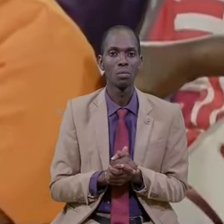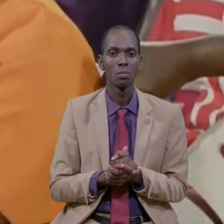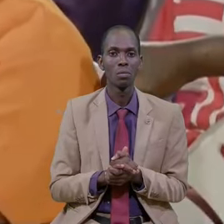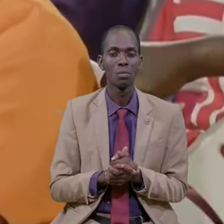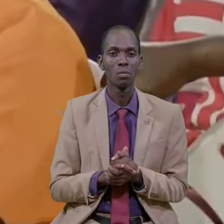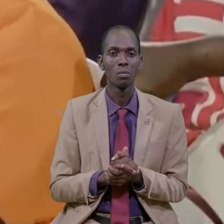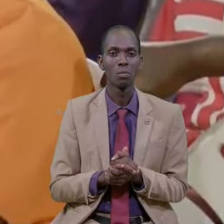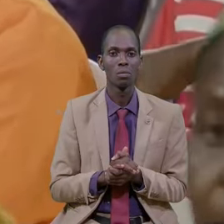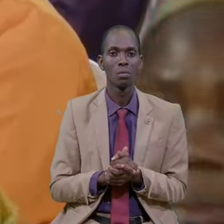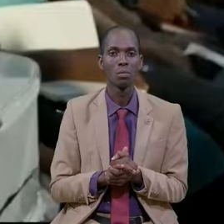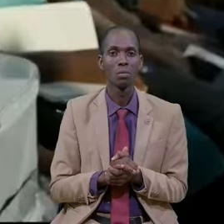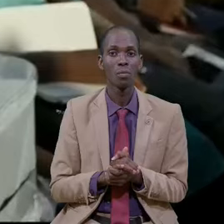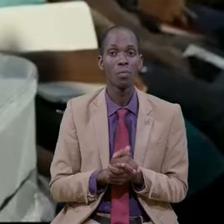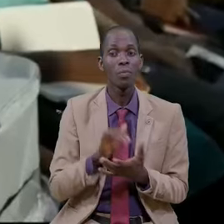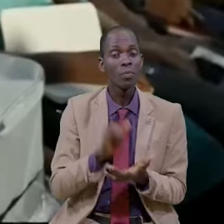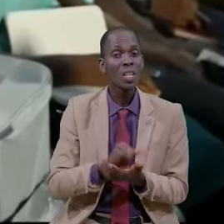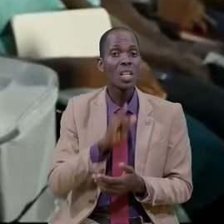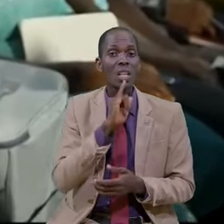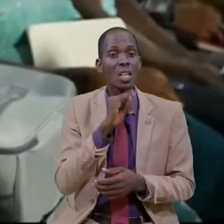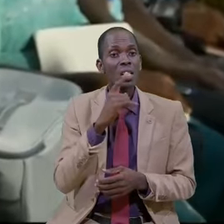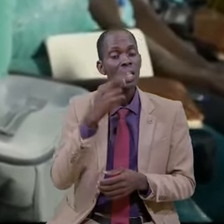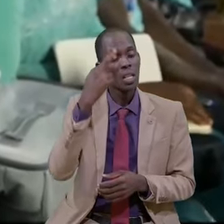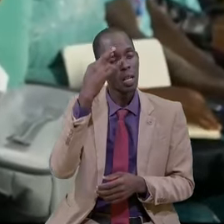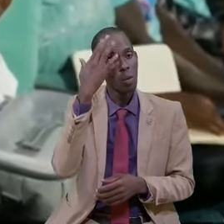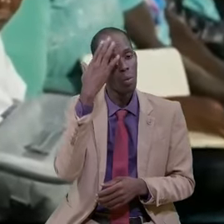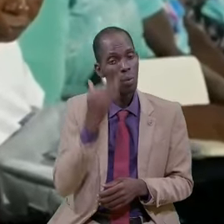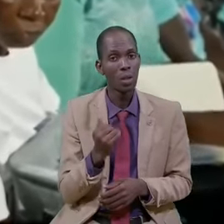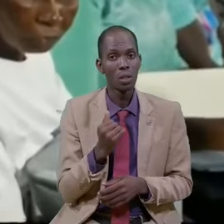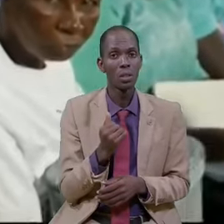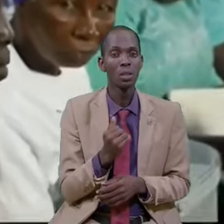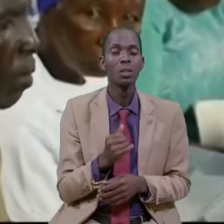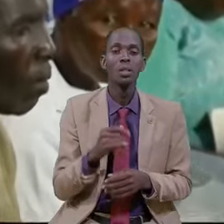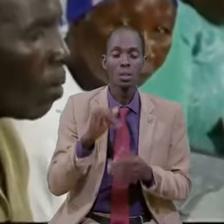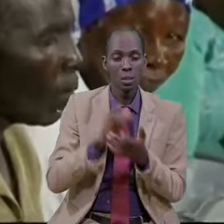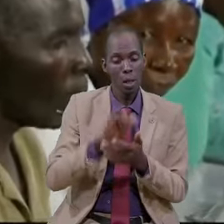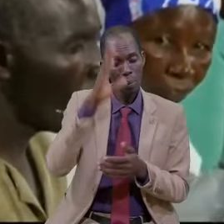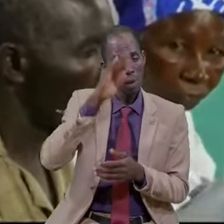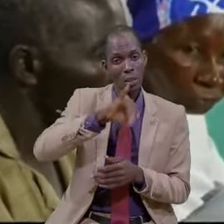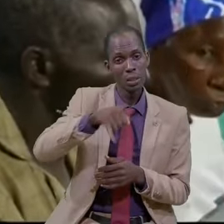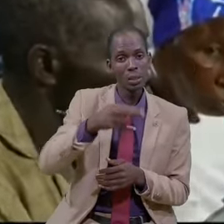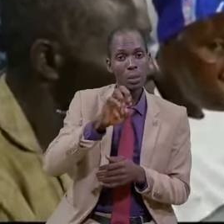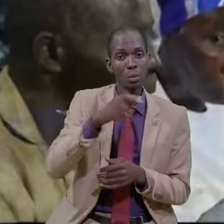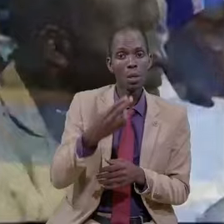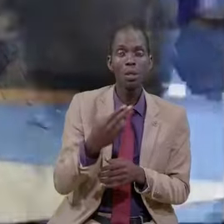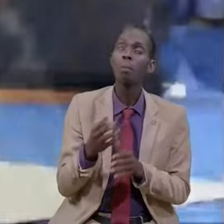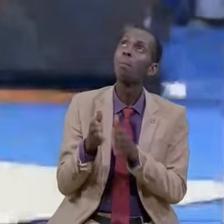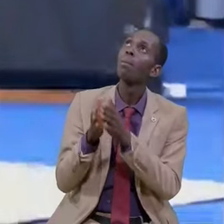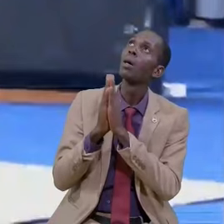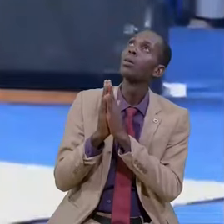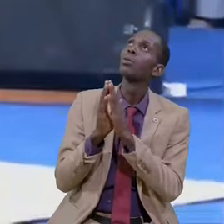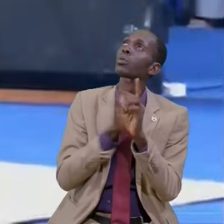Strength that's the reason why he prayed save me and I shall be